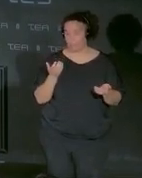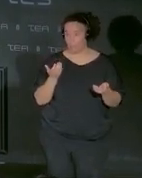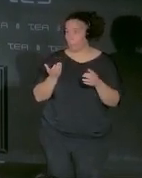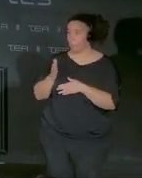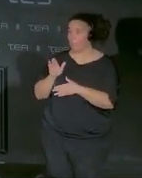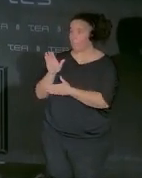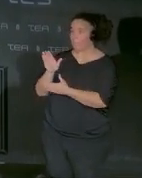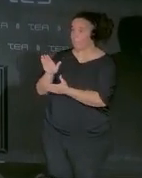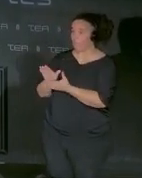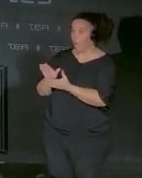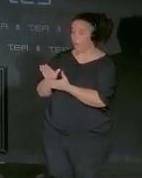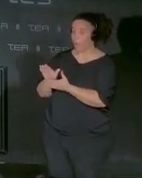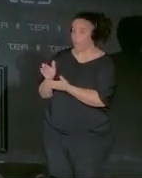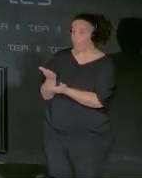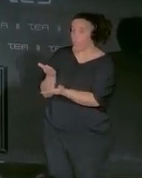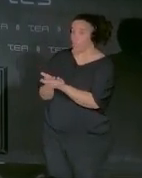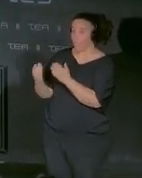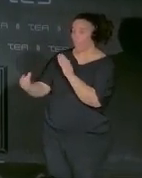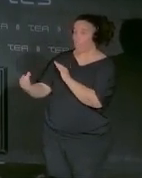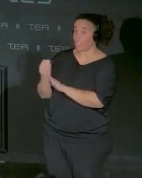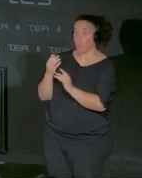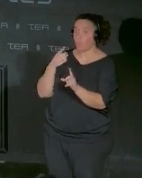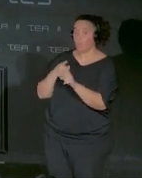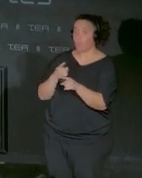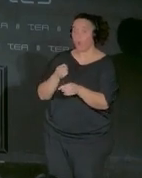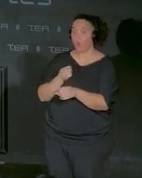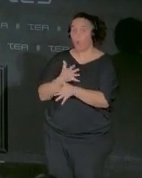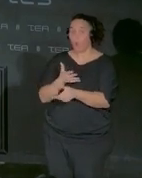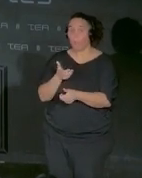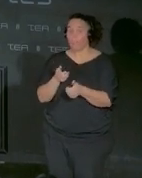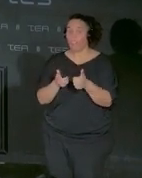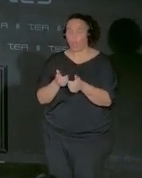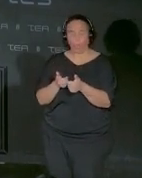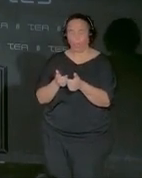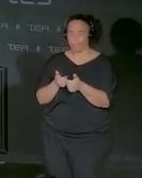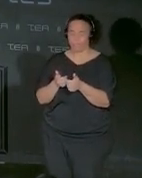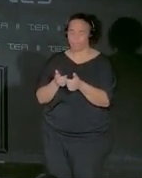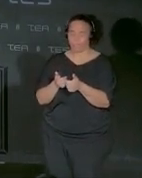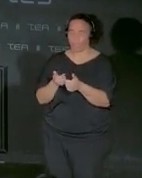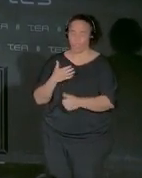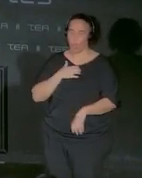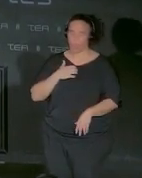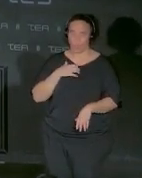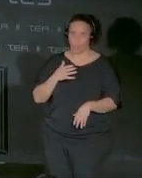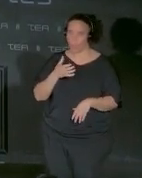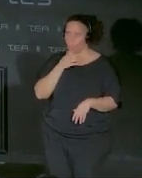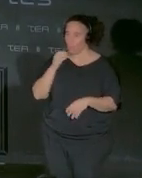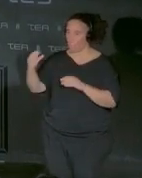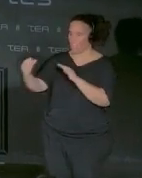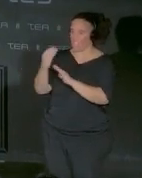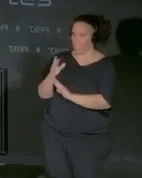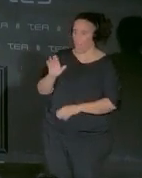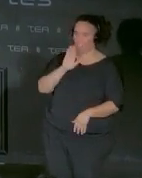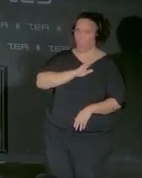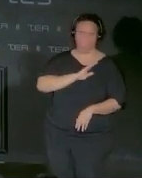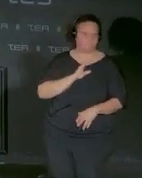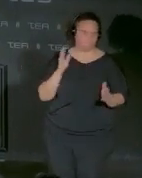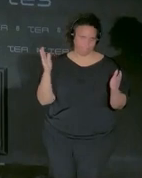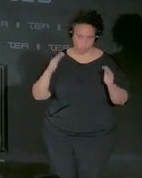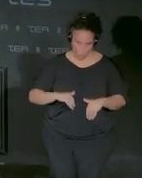fund where they have a direct line. So if you want to be attractive to gamers and game developers, please tailor it